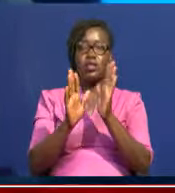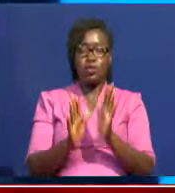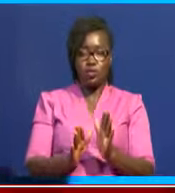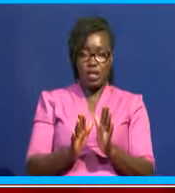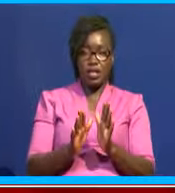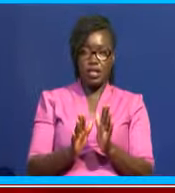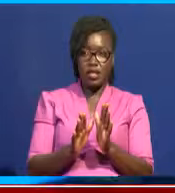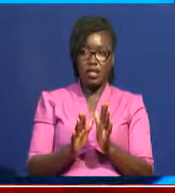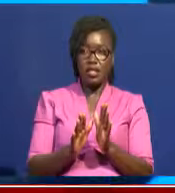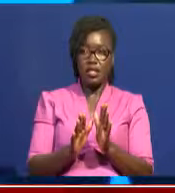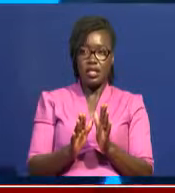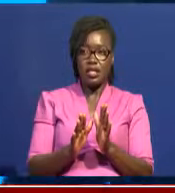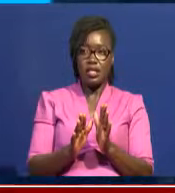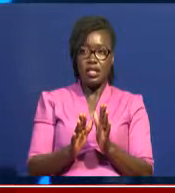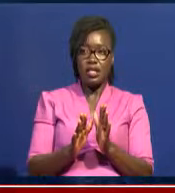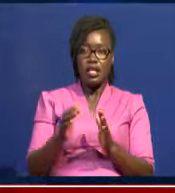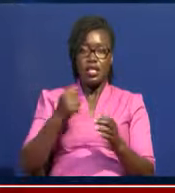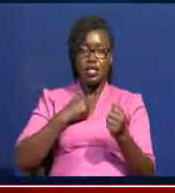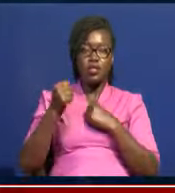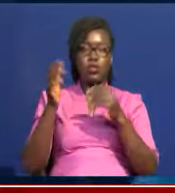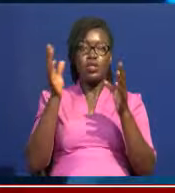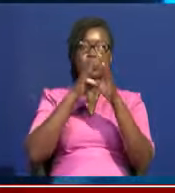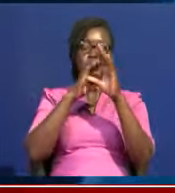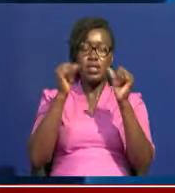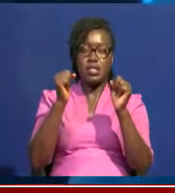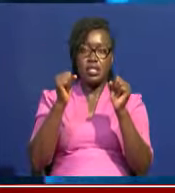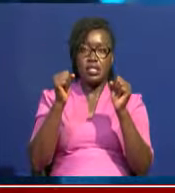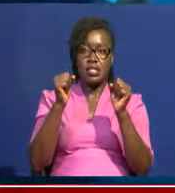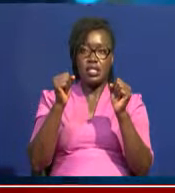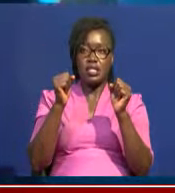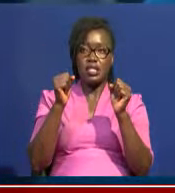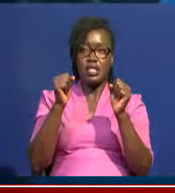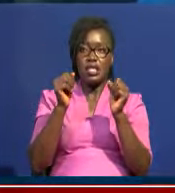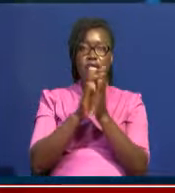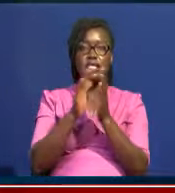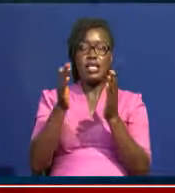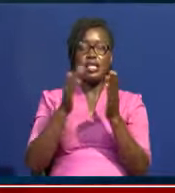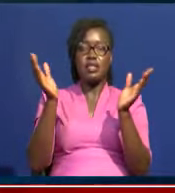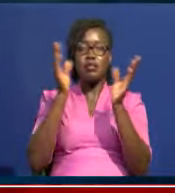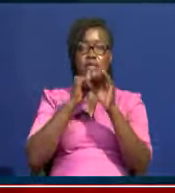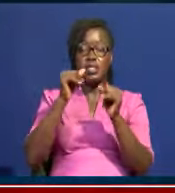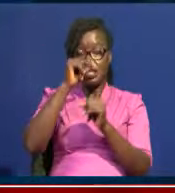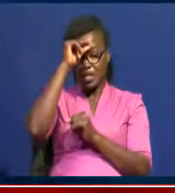Al Maktoum, Rwanda's President Paul Kagame, were among other heads of